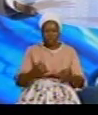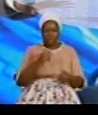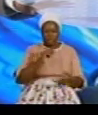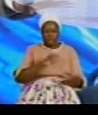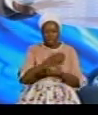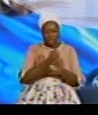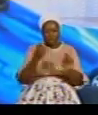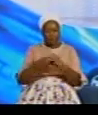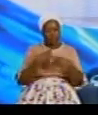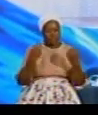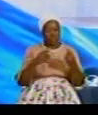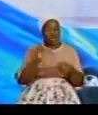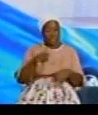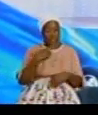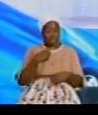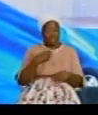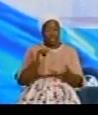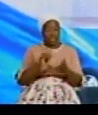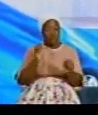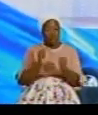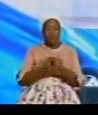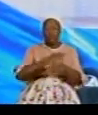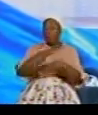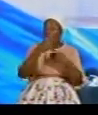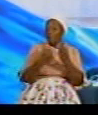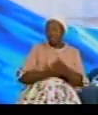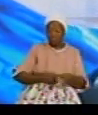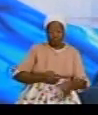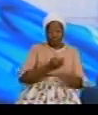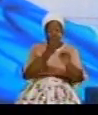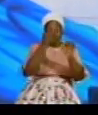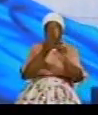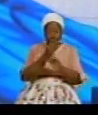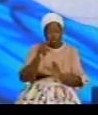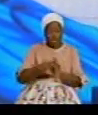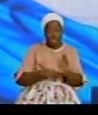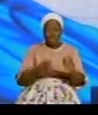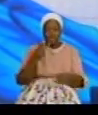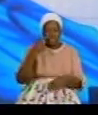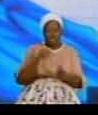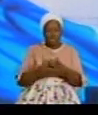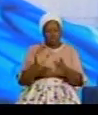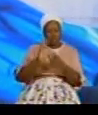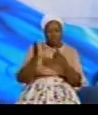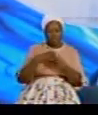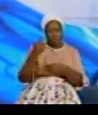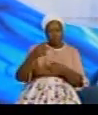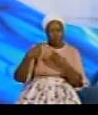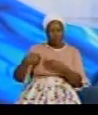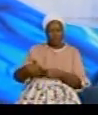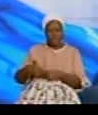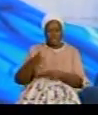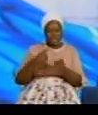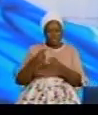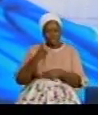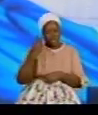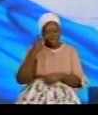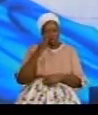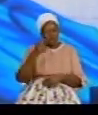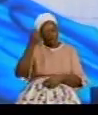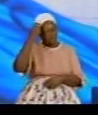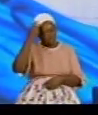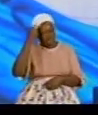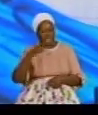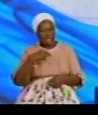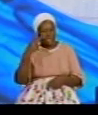in all sincerity, looking at the condition of your heart, looking at your disposition,